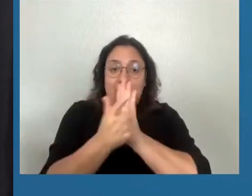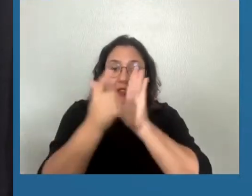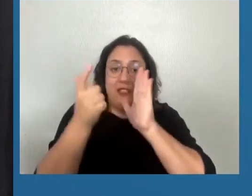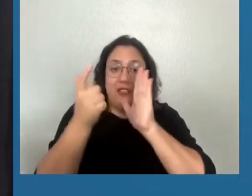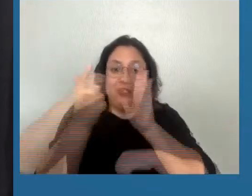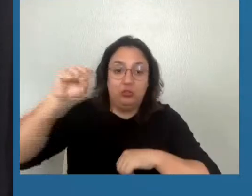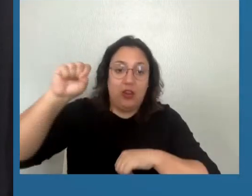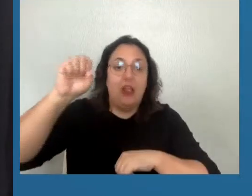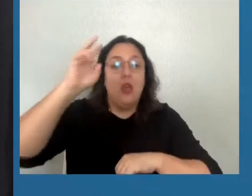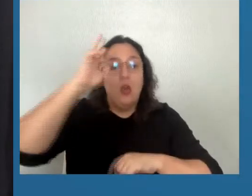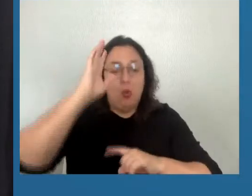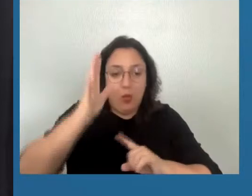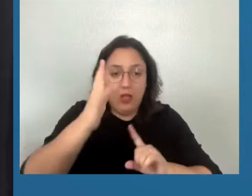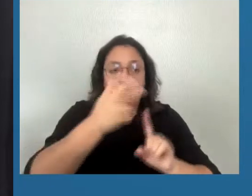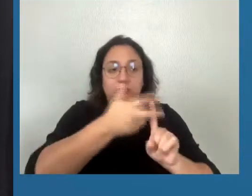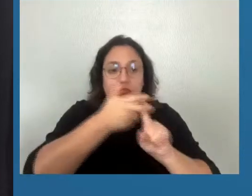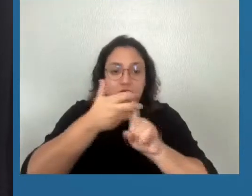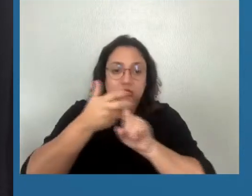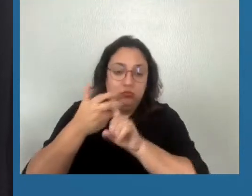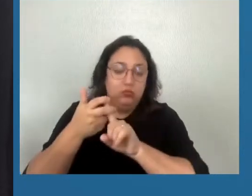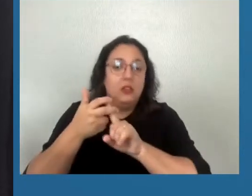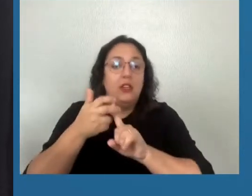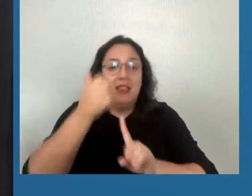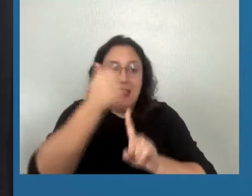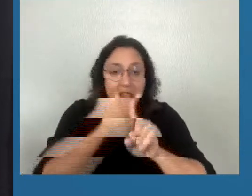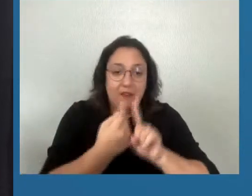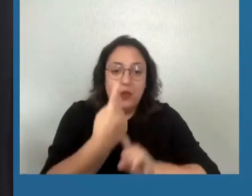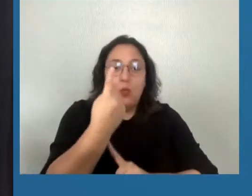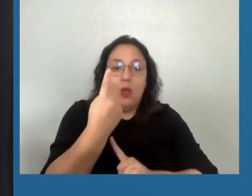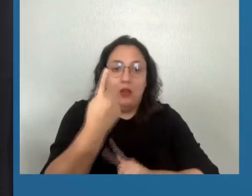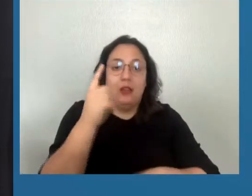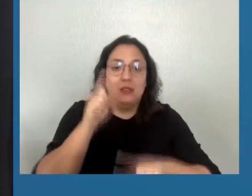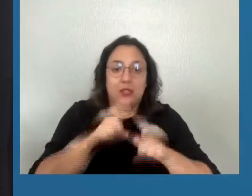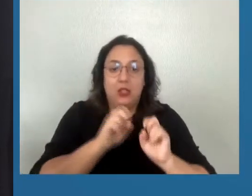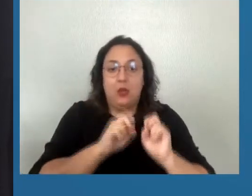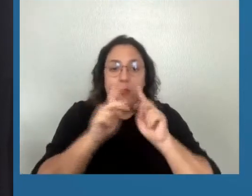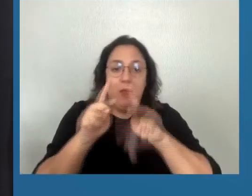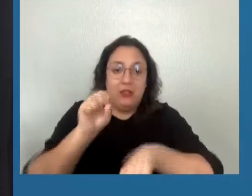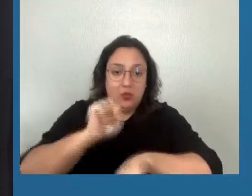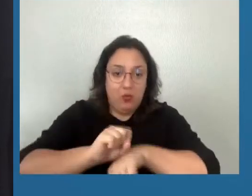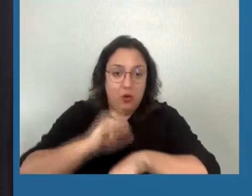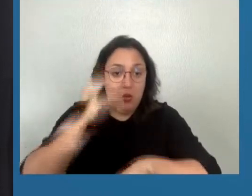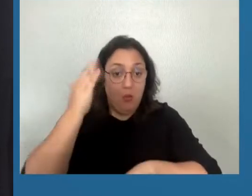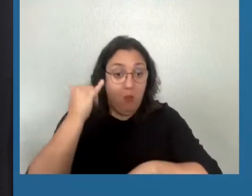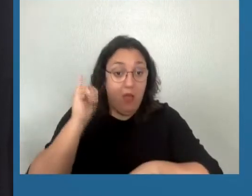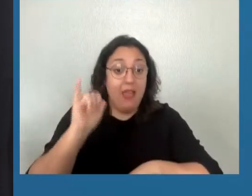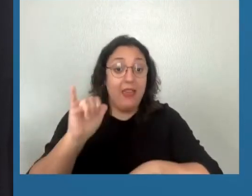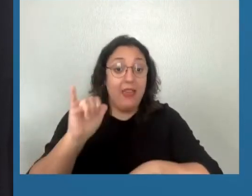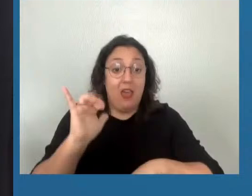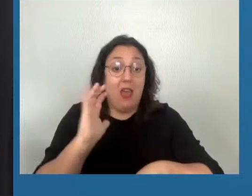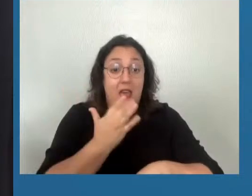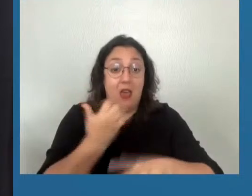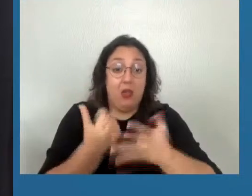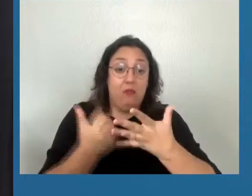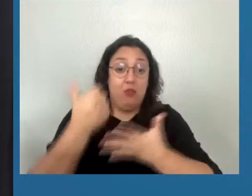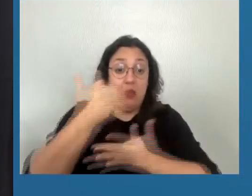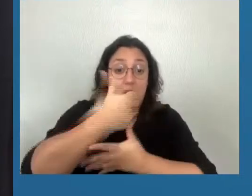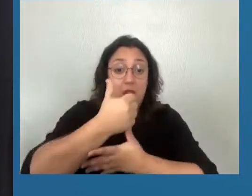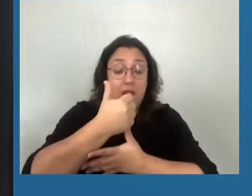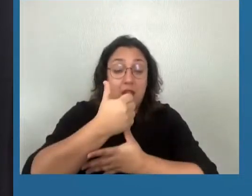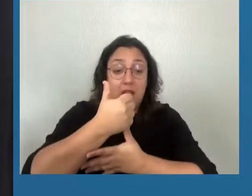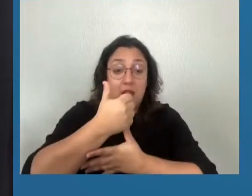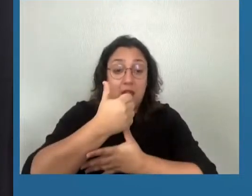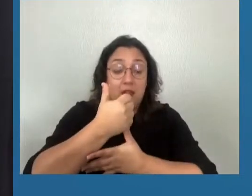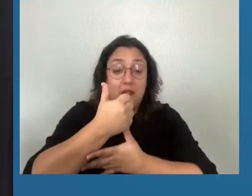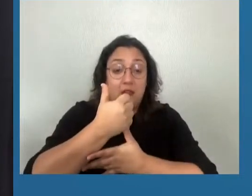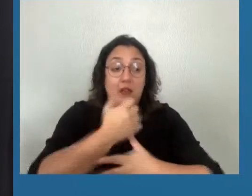work. That's our priority, because the safety of those who work in the facility, of the incarcerated individuals, and the large communities